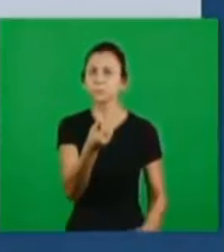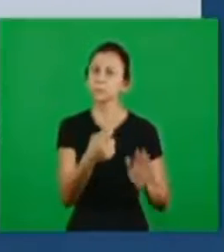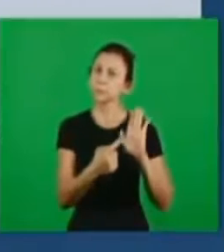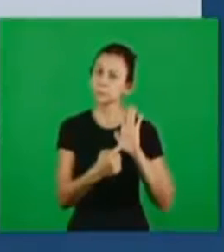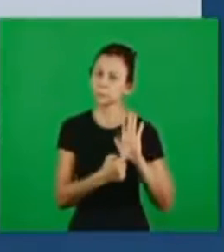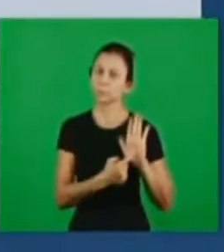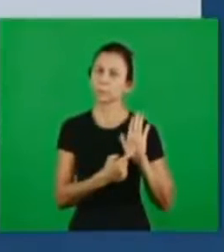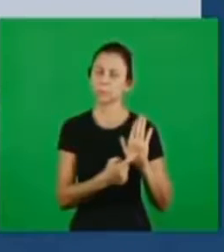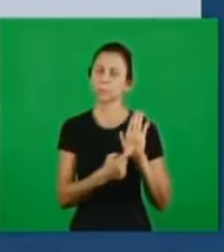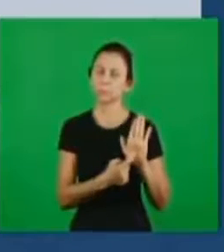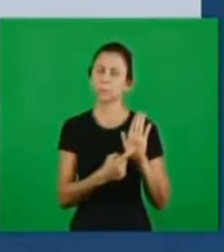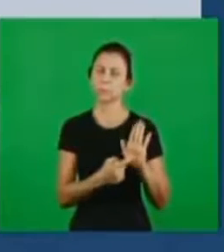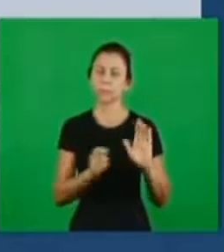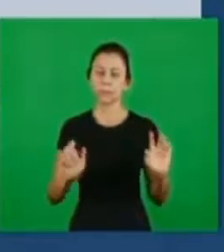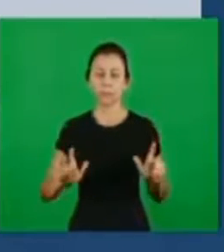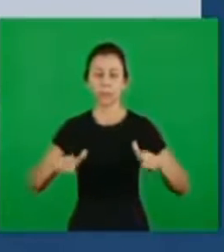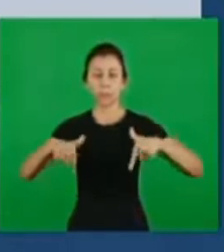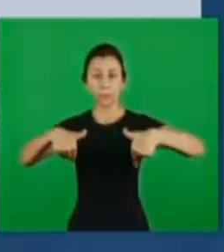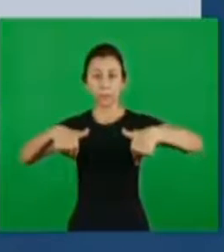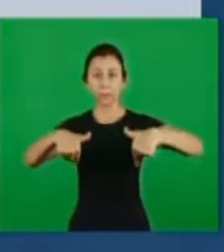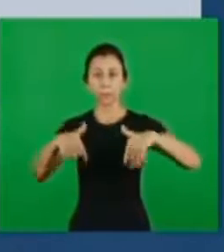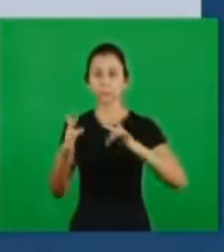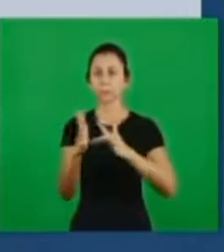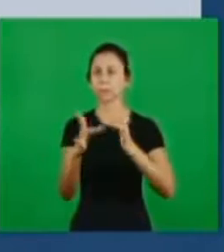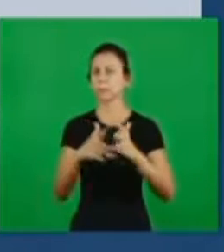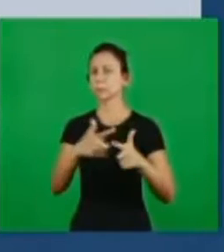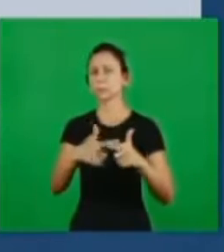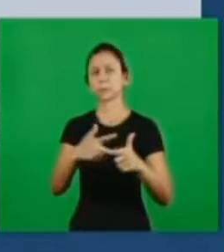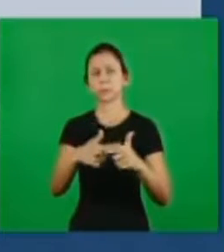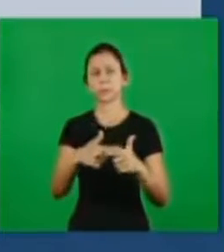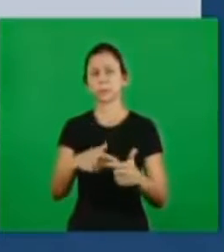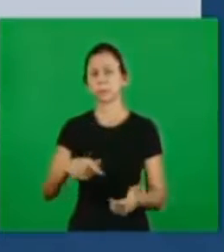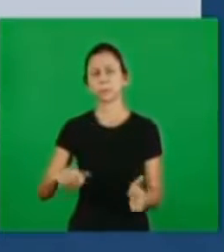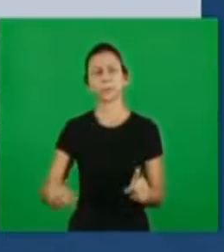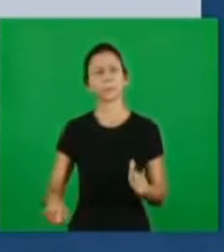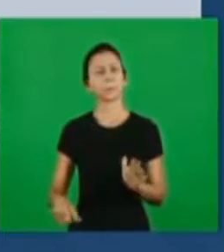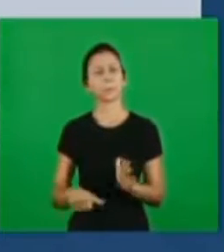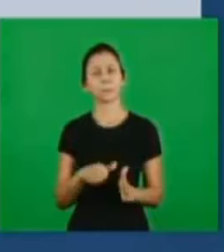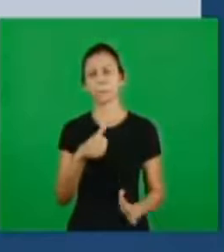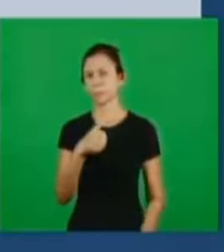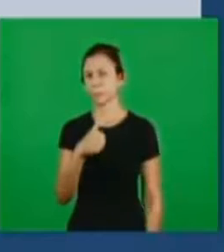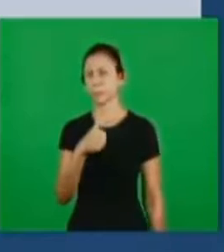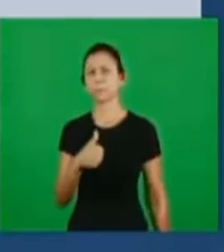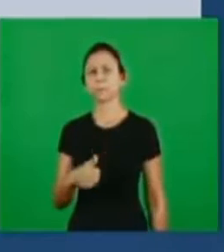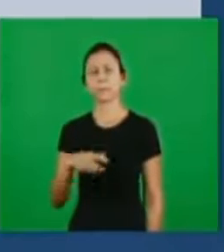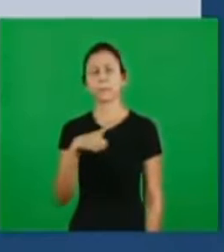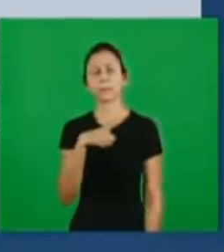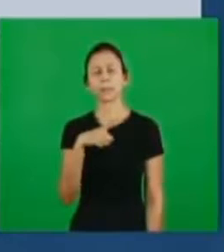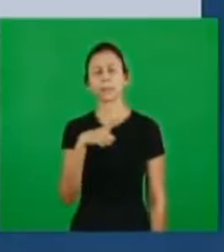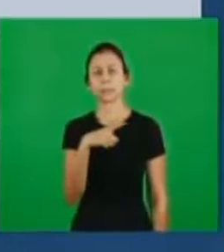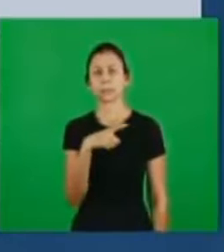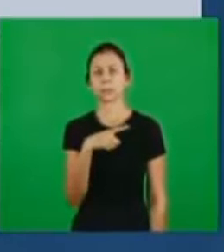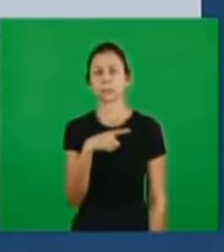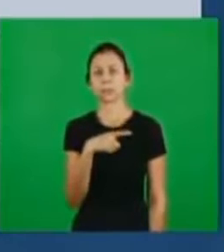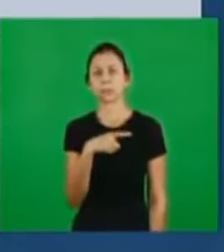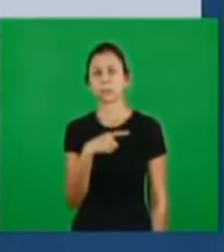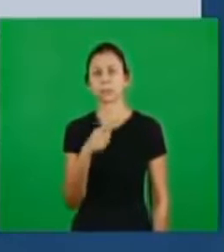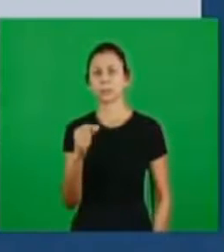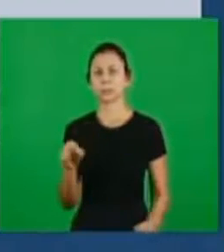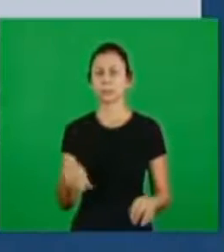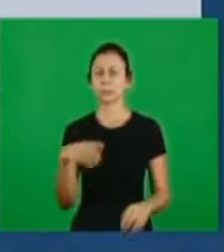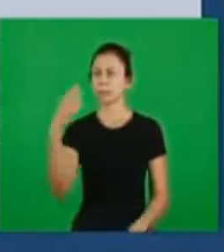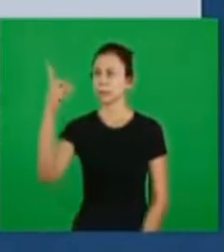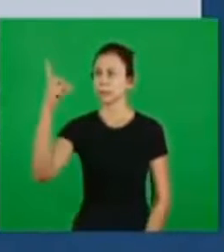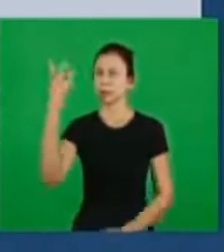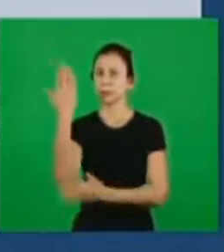16, it also shows the action of the Lord Jesus. Why? Because firstly, he had in